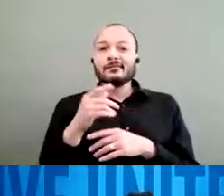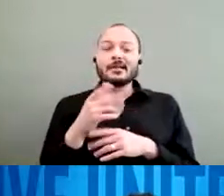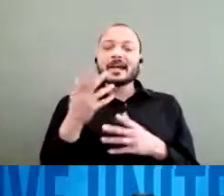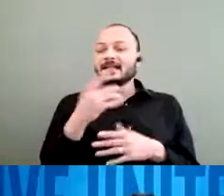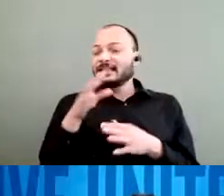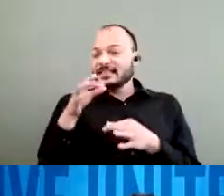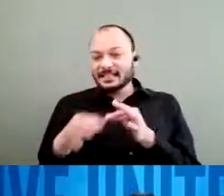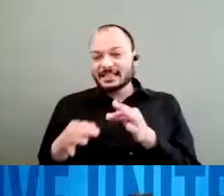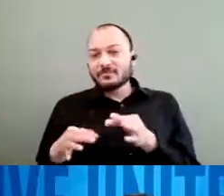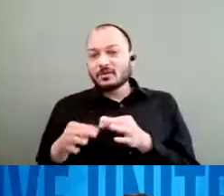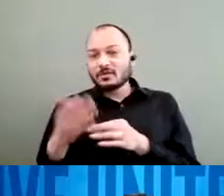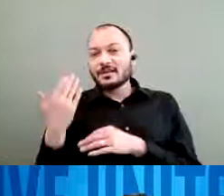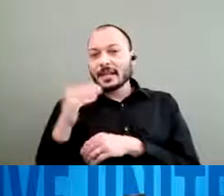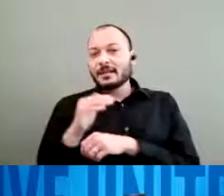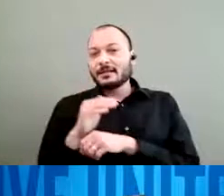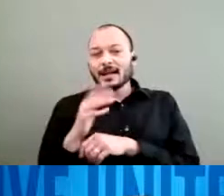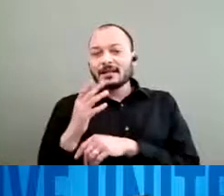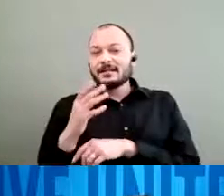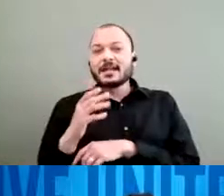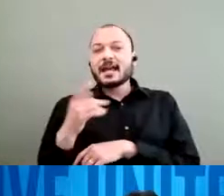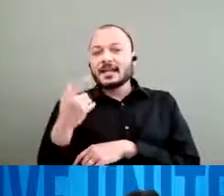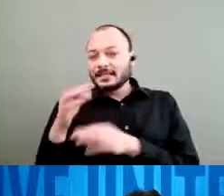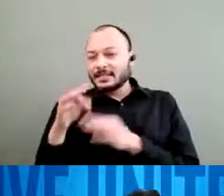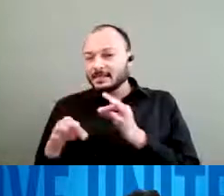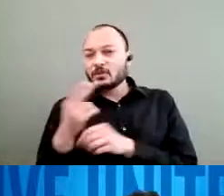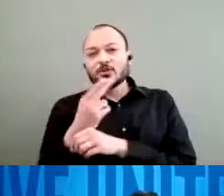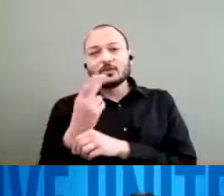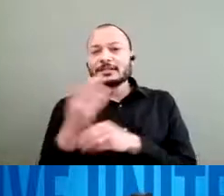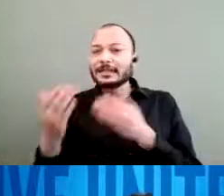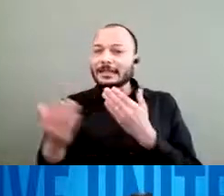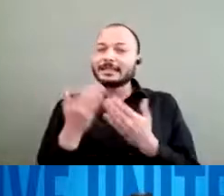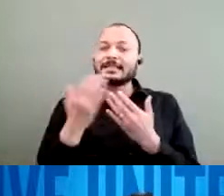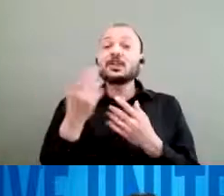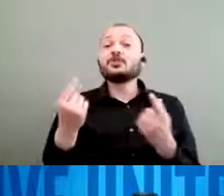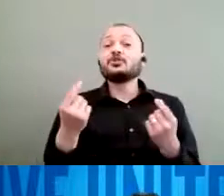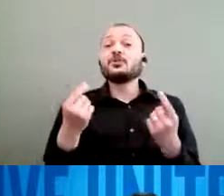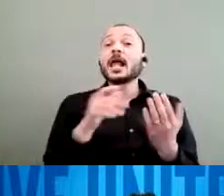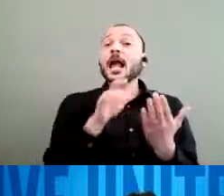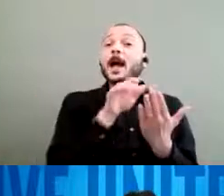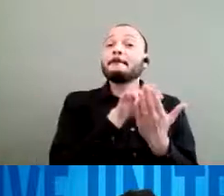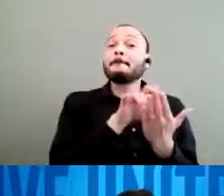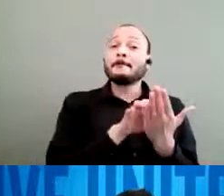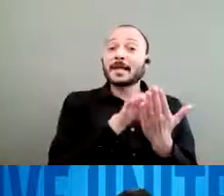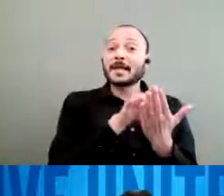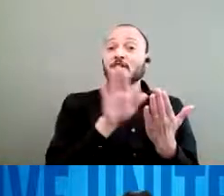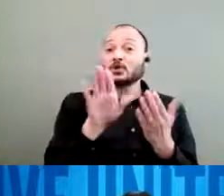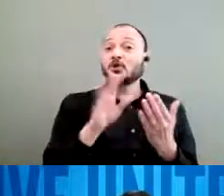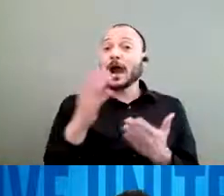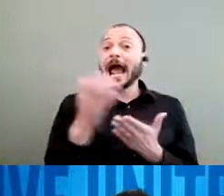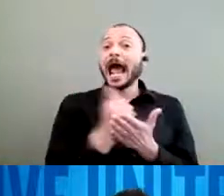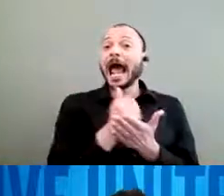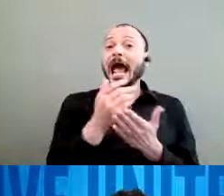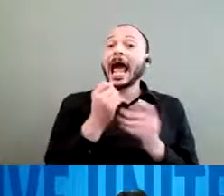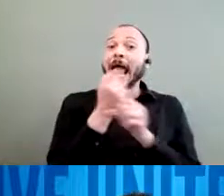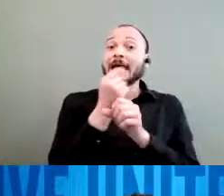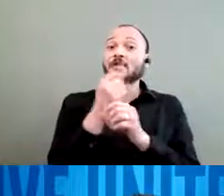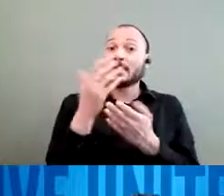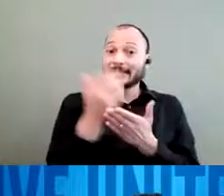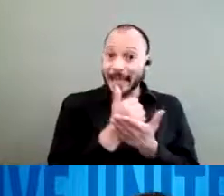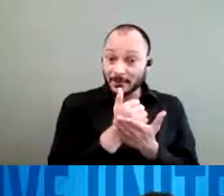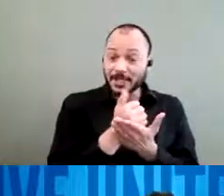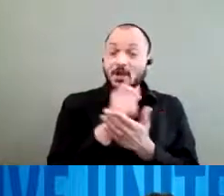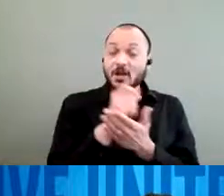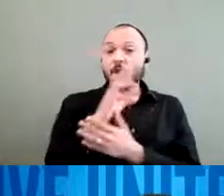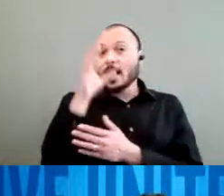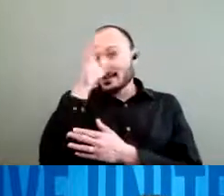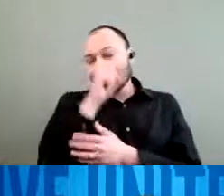use. It's very easy. You quite literally would just plug in your annual salary or a guess at what your annual